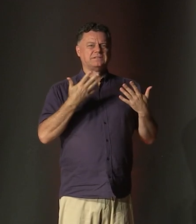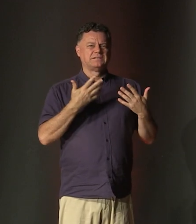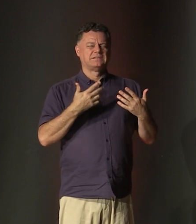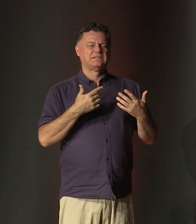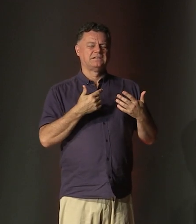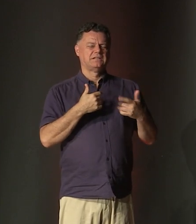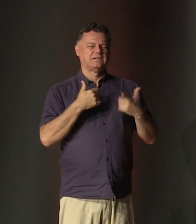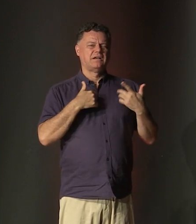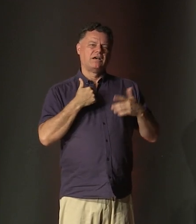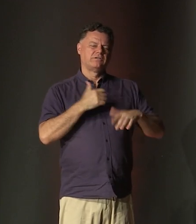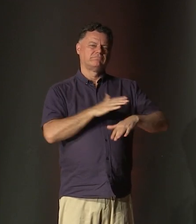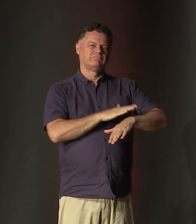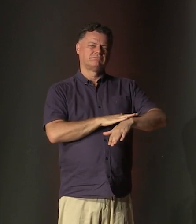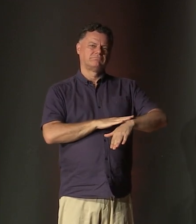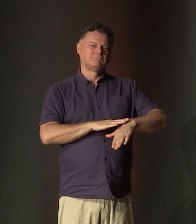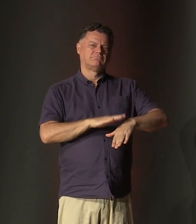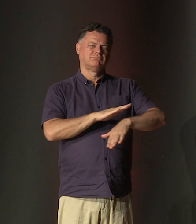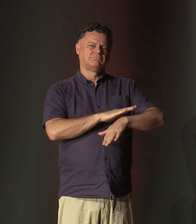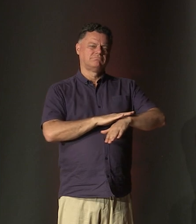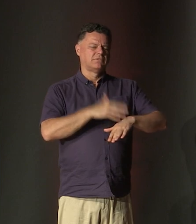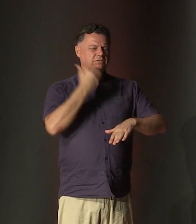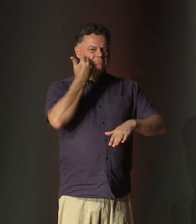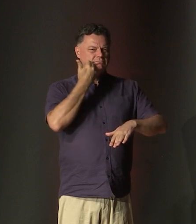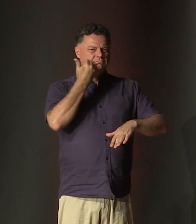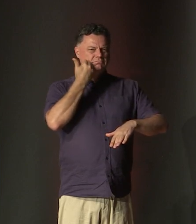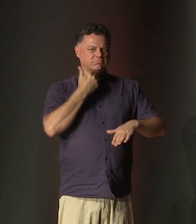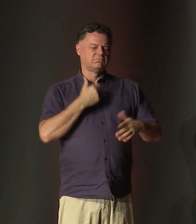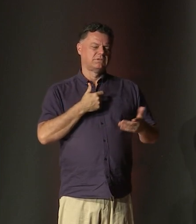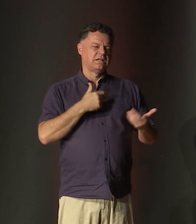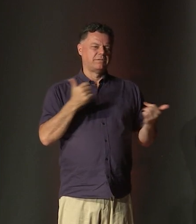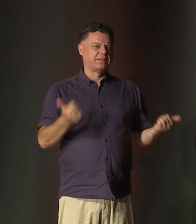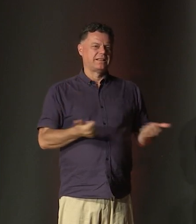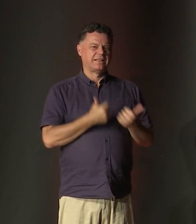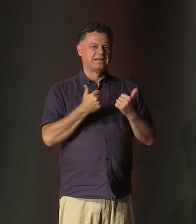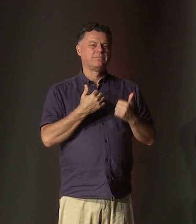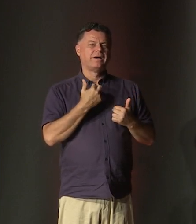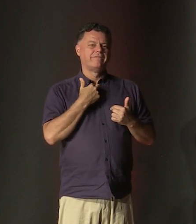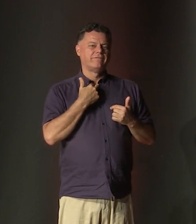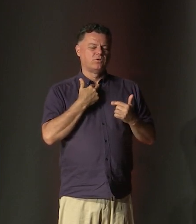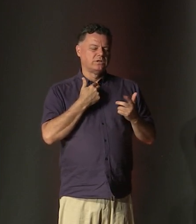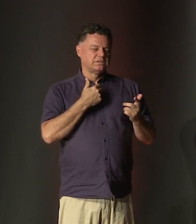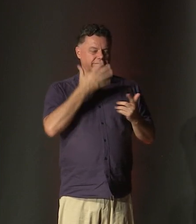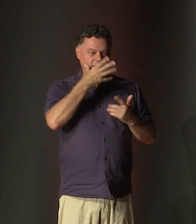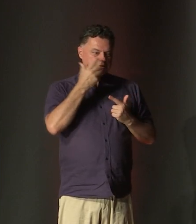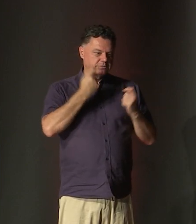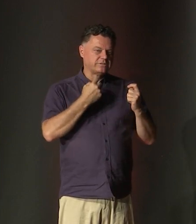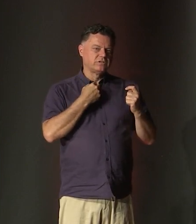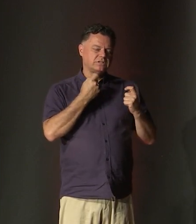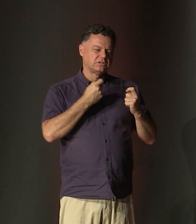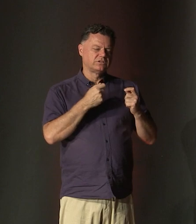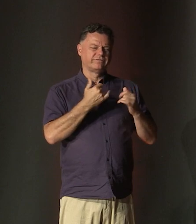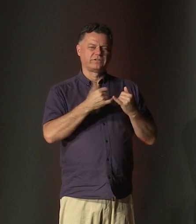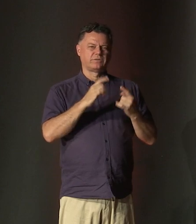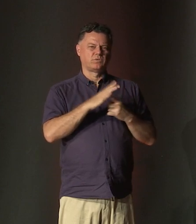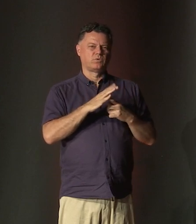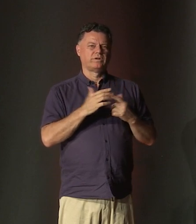soothing voice tones. I did a lot of soothing voice tones. Tone is so important